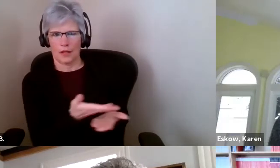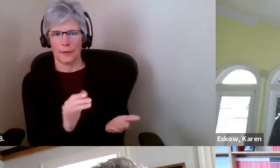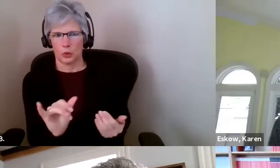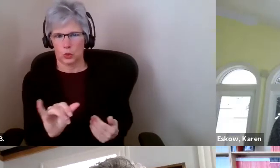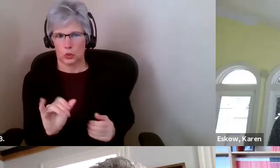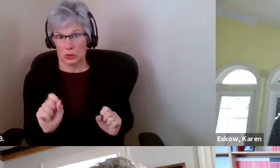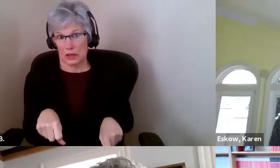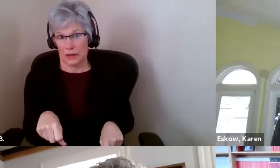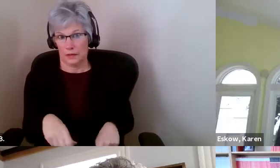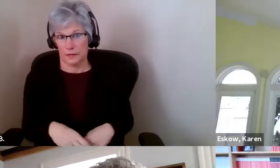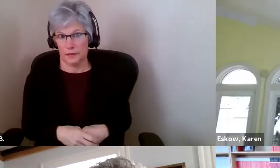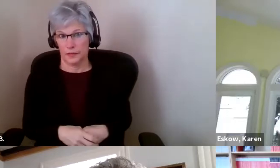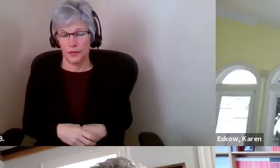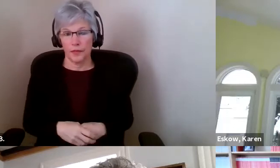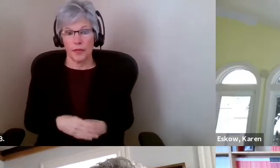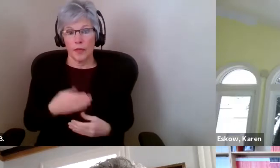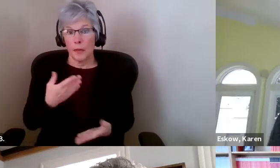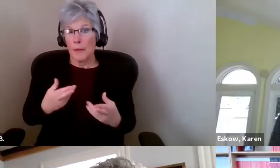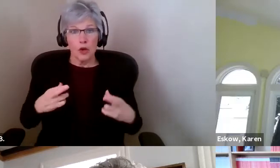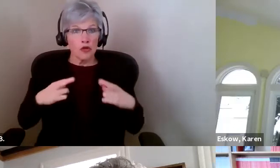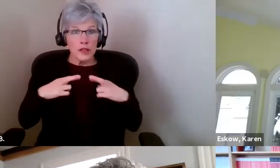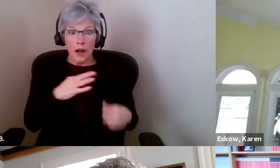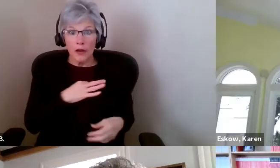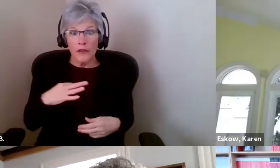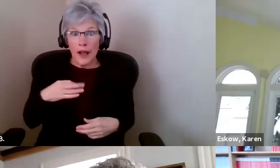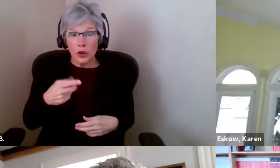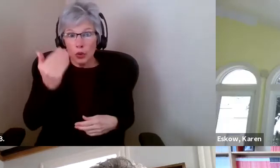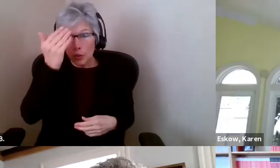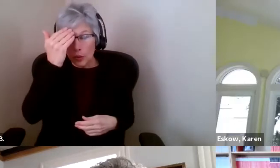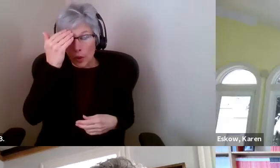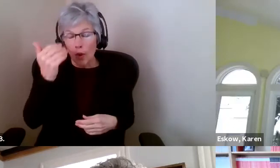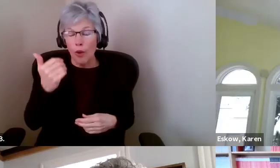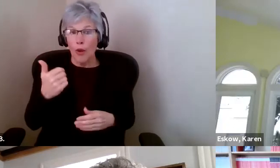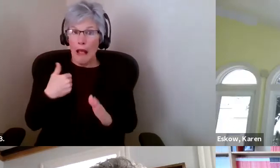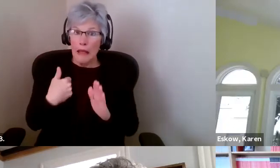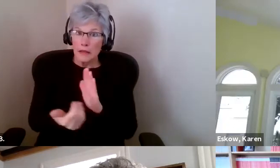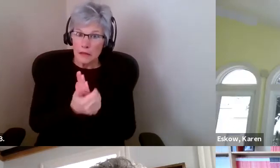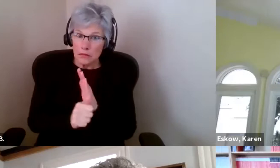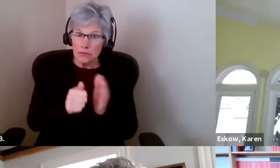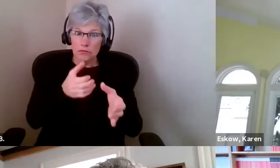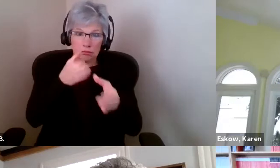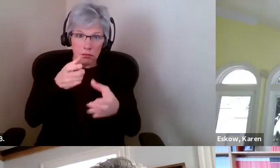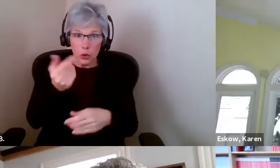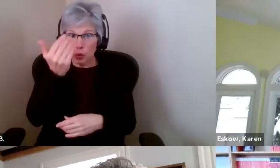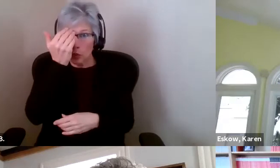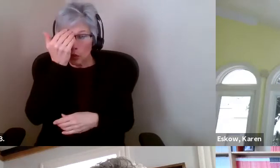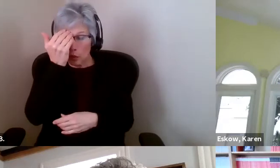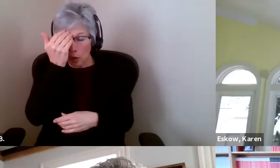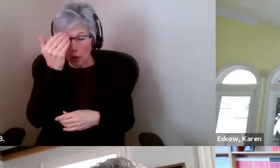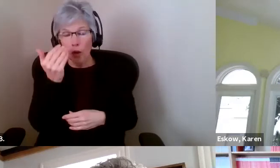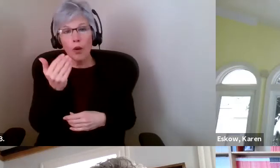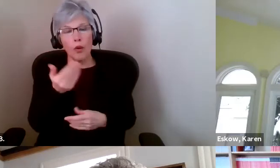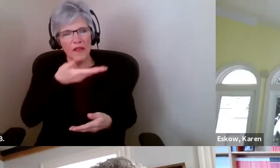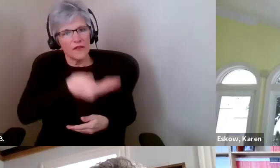Maybe even if it's a retired faculty member you know and has an expertise that you're interested in the students learning more about, have them